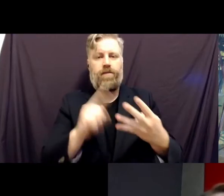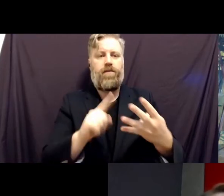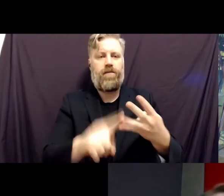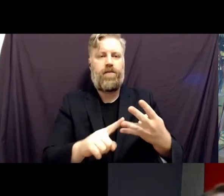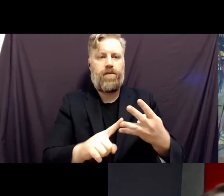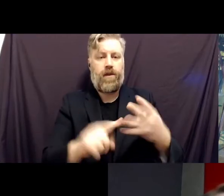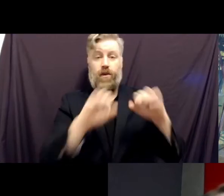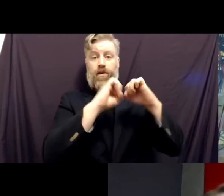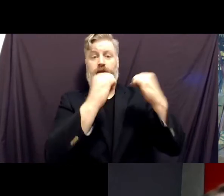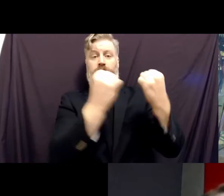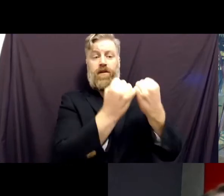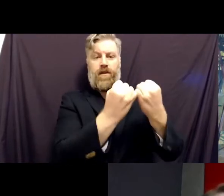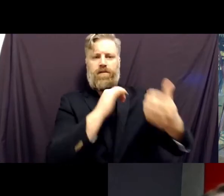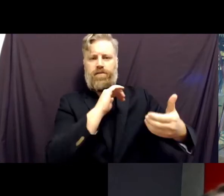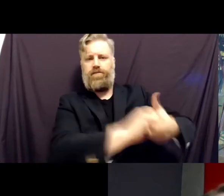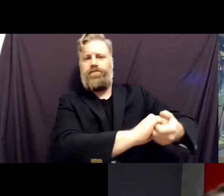societal solidarity,